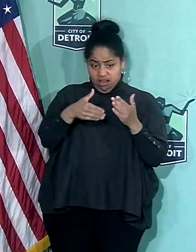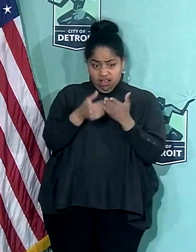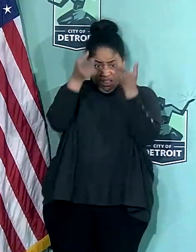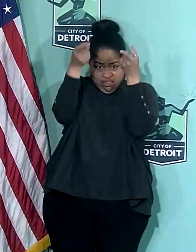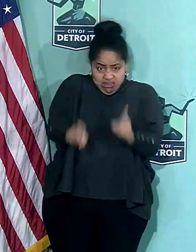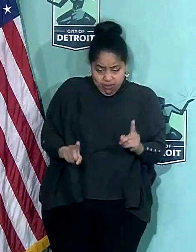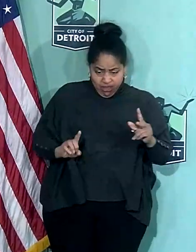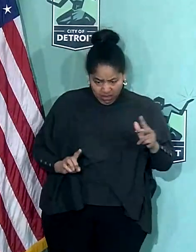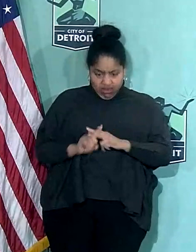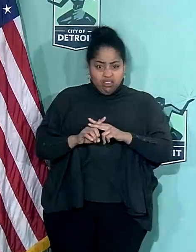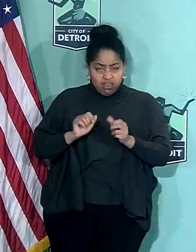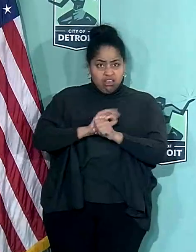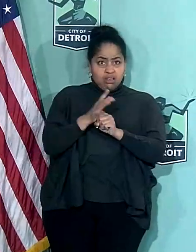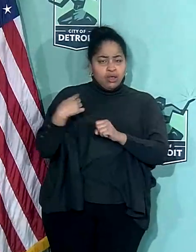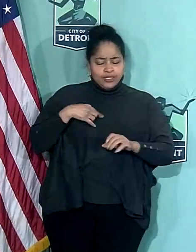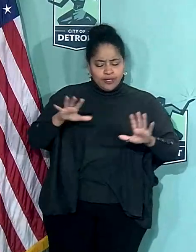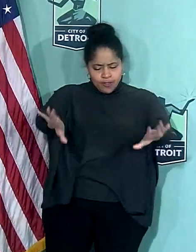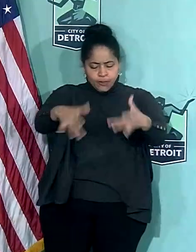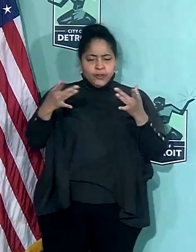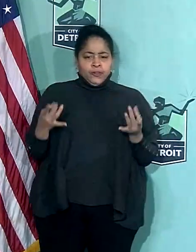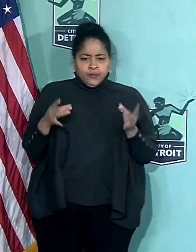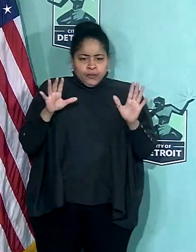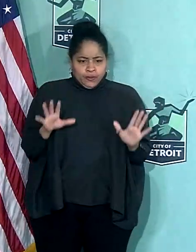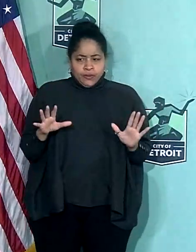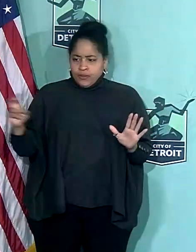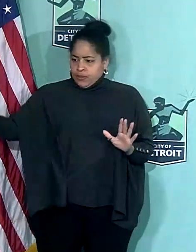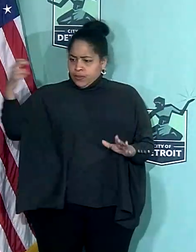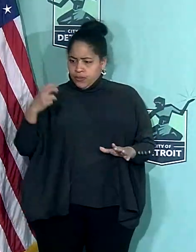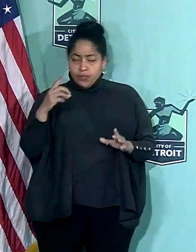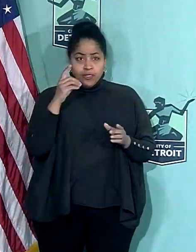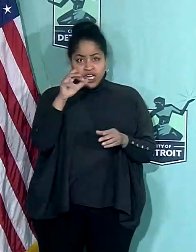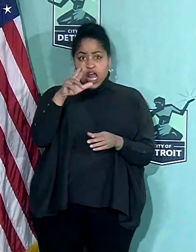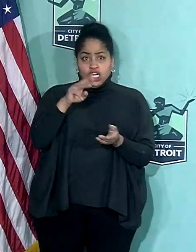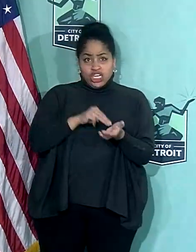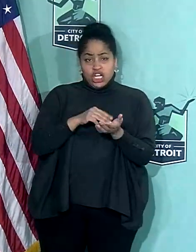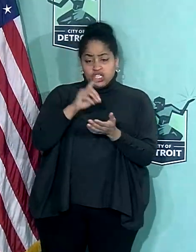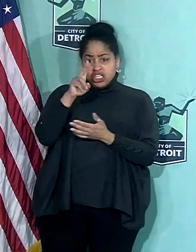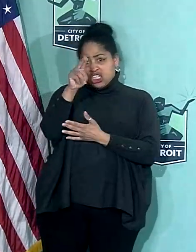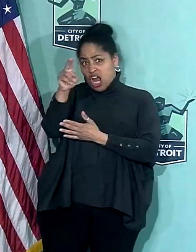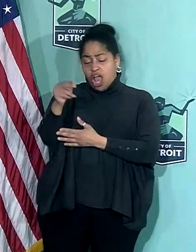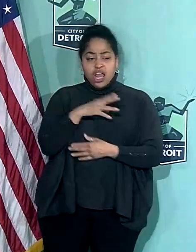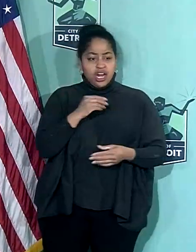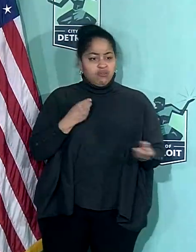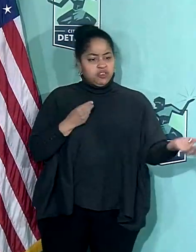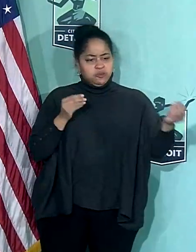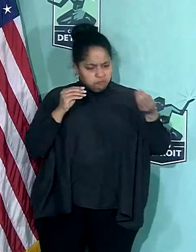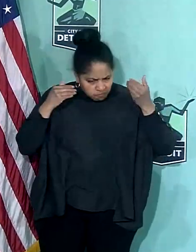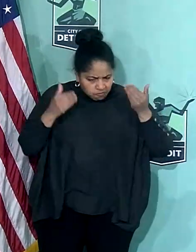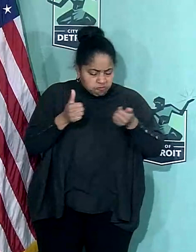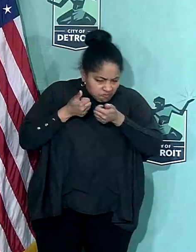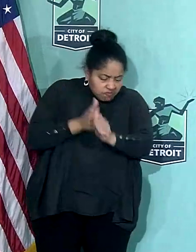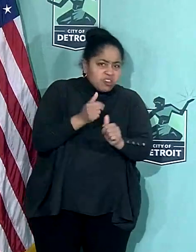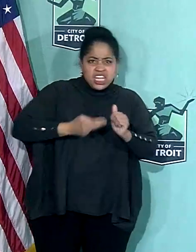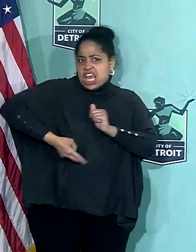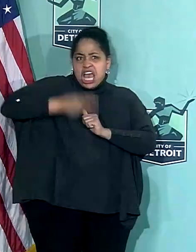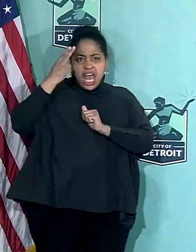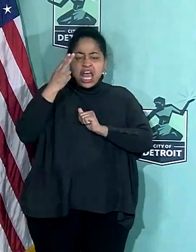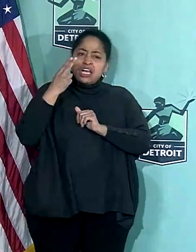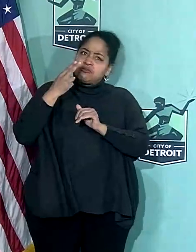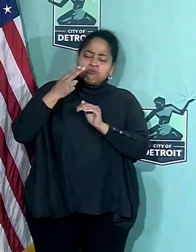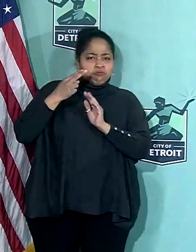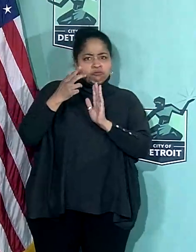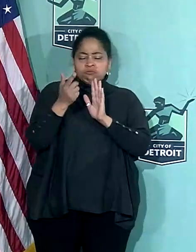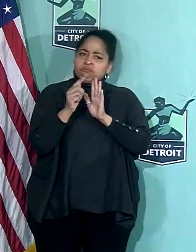about, we took a deep breath. We brought in Dr. Dunn. We put in the highest standard of medical protocols. And now, as folks up here can talk